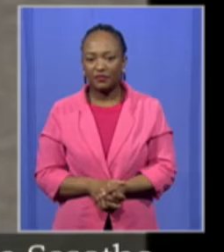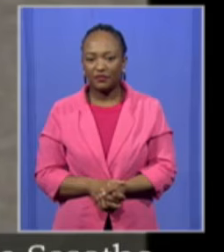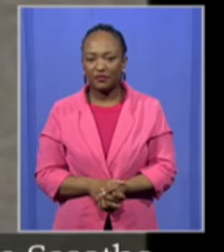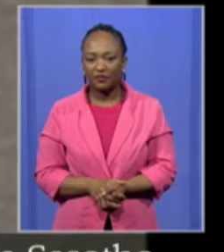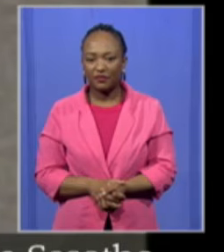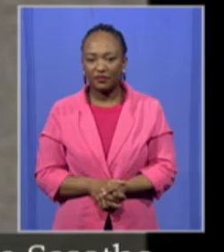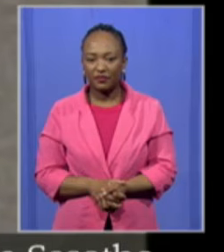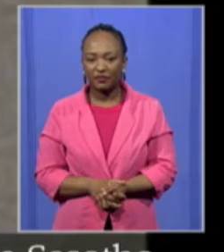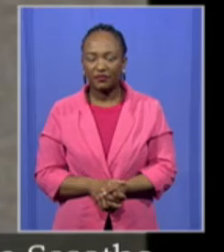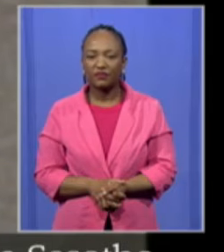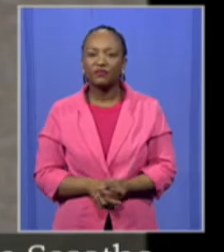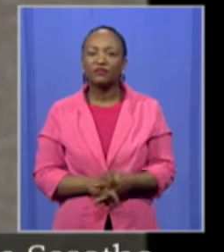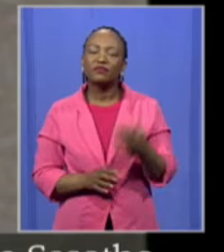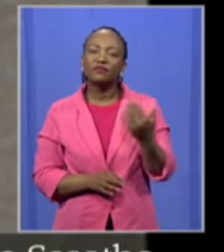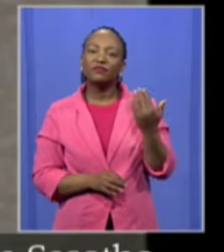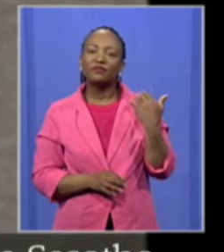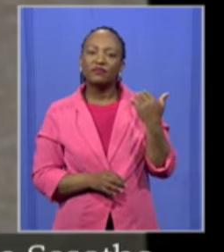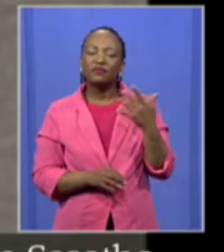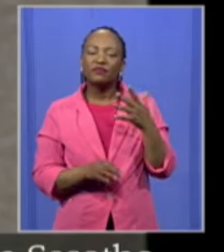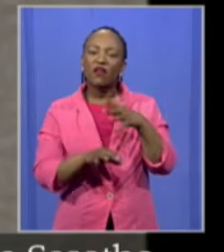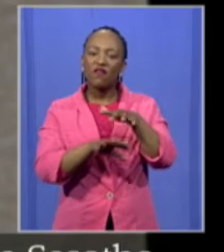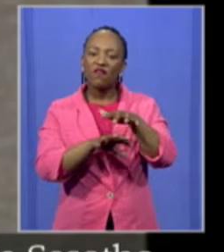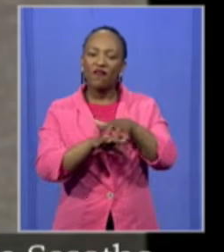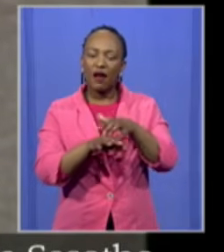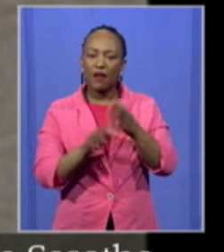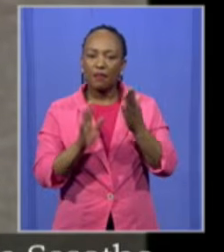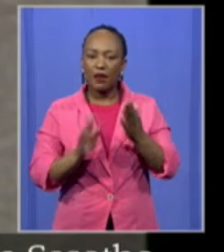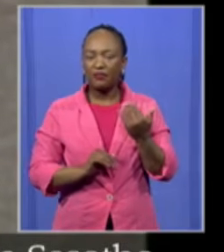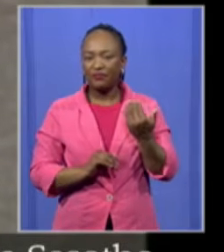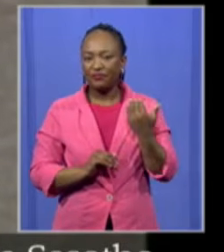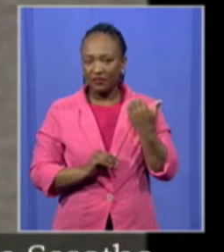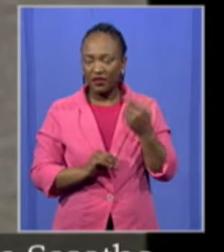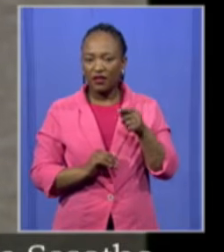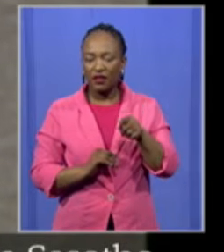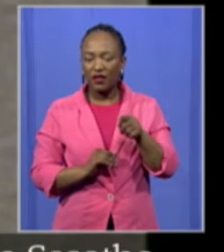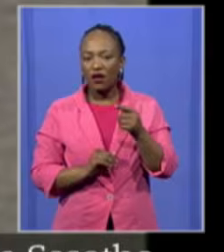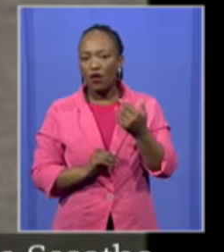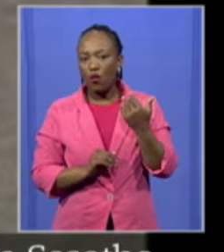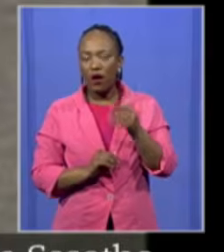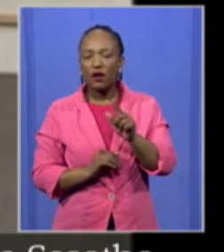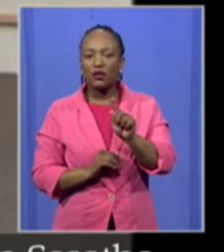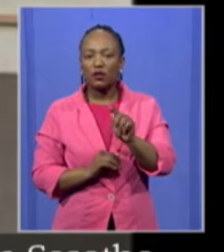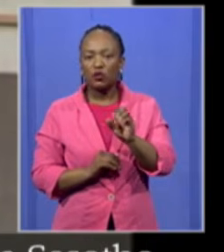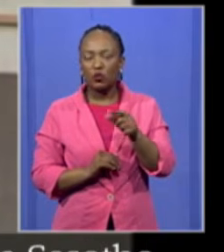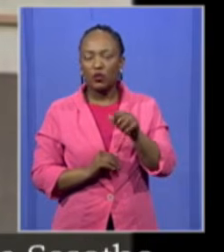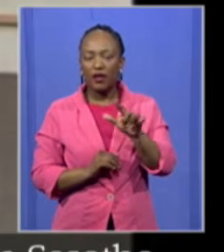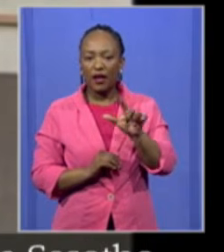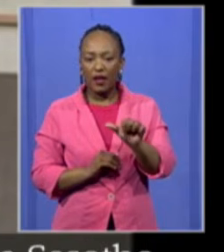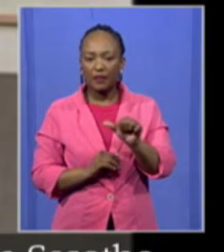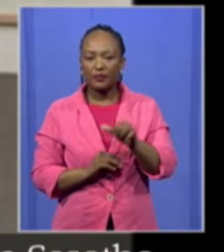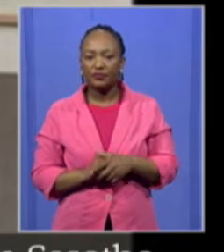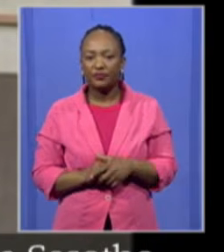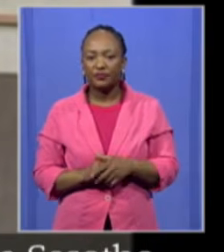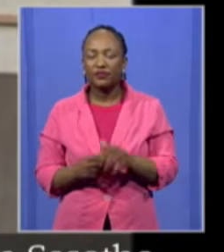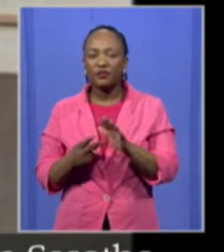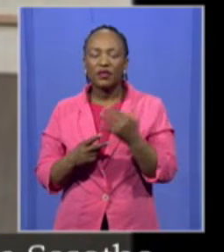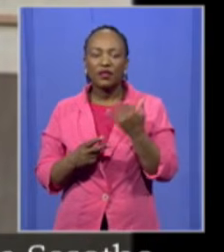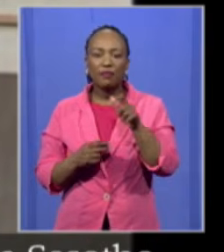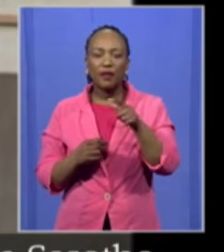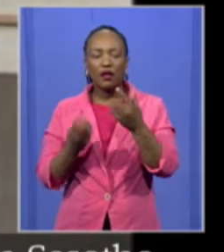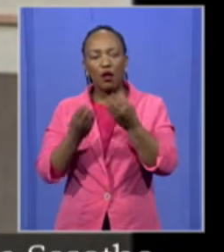lefapha la temo la KwaZulu karolo e thefuleileng haholo ke e ka leboya ho noka ya Thugela ya ileng a timela kotsing ya